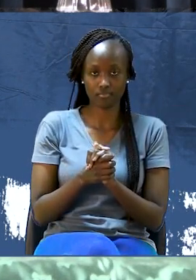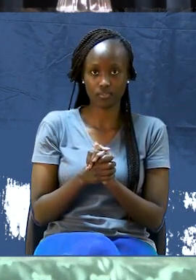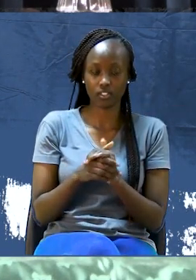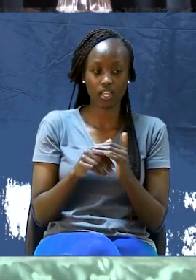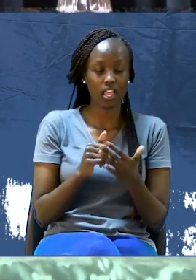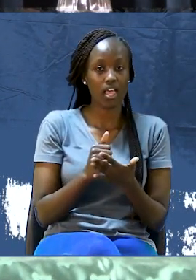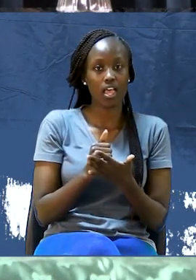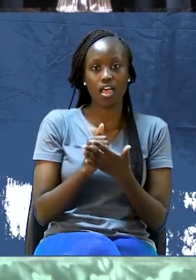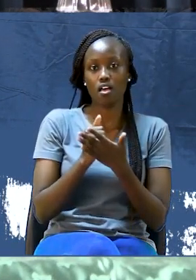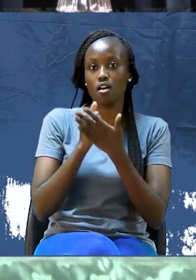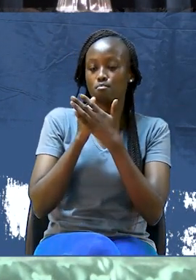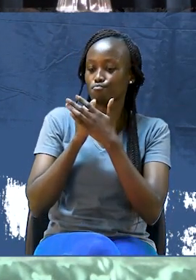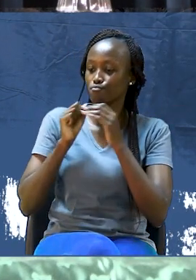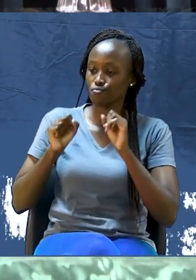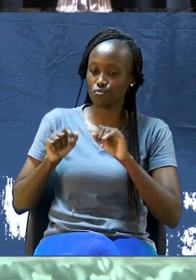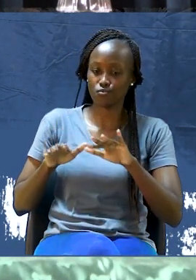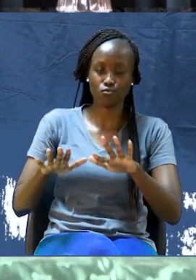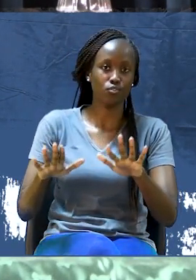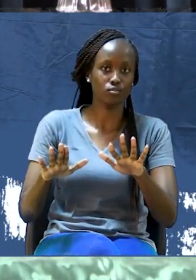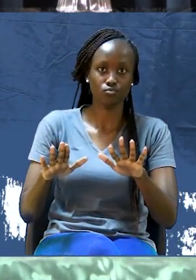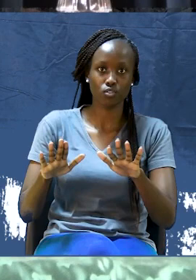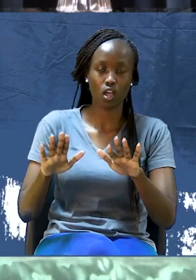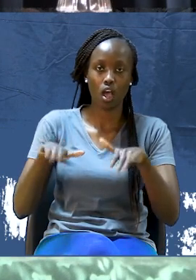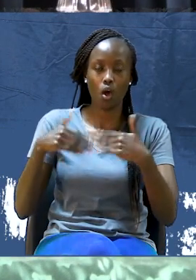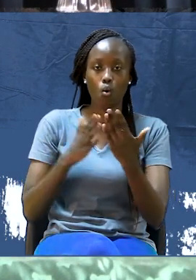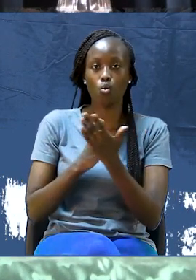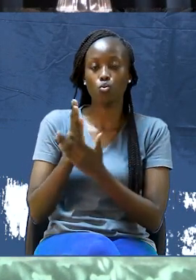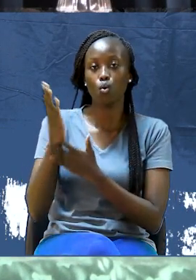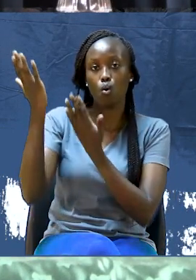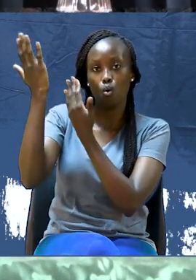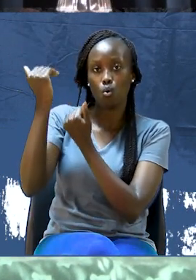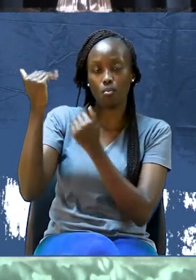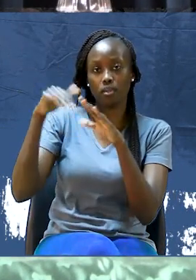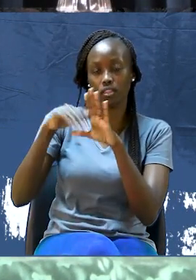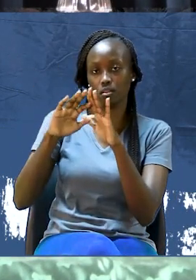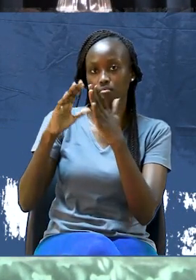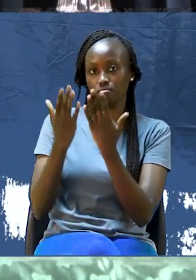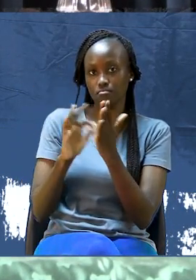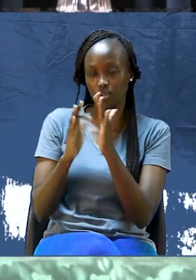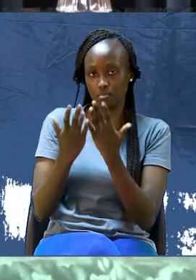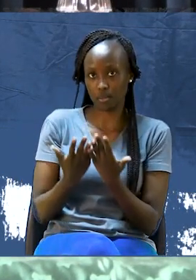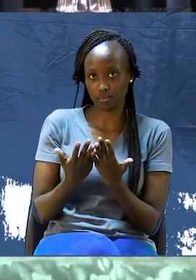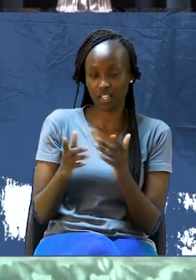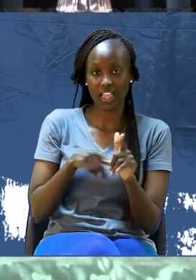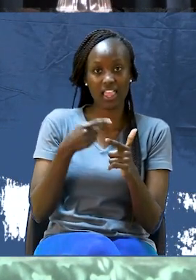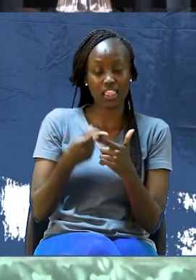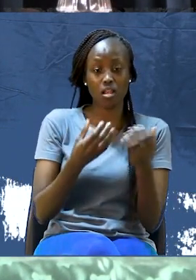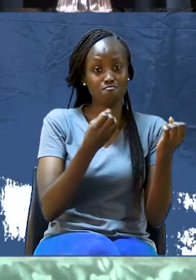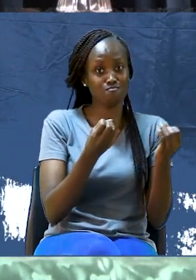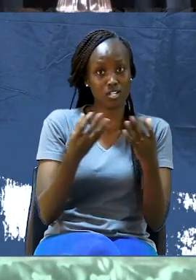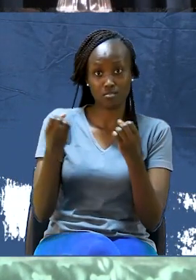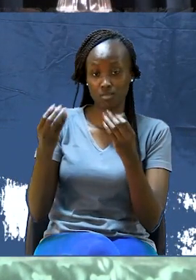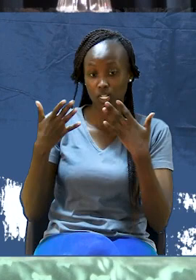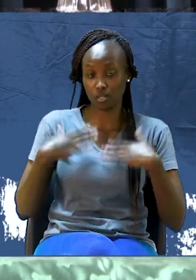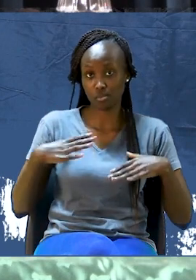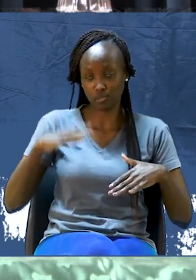lost world with the hope that is found in the gospel, as the Lord added to the daily to